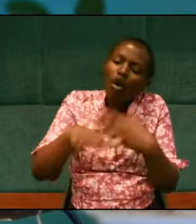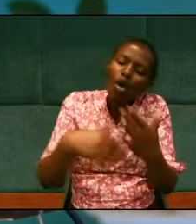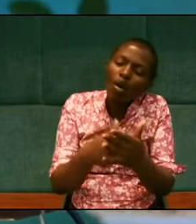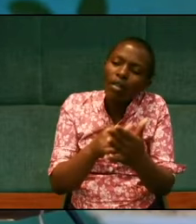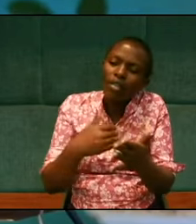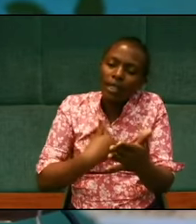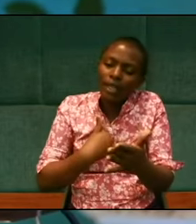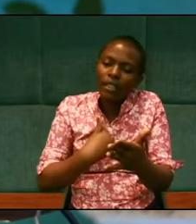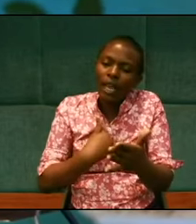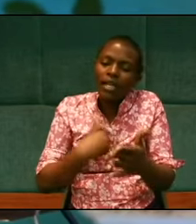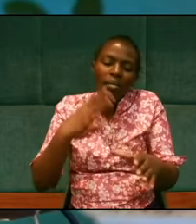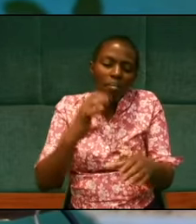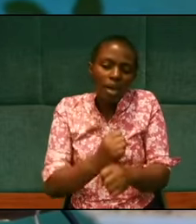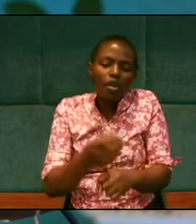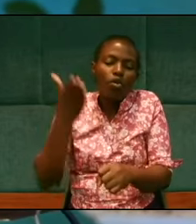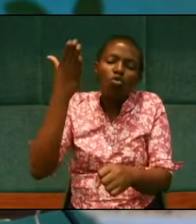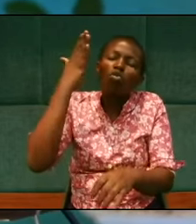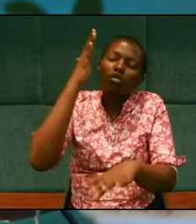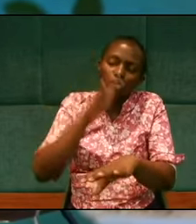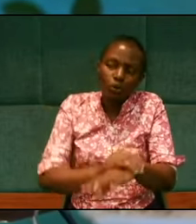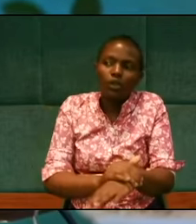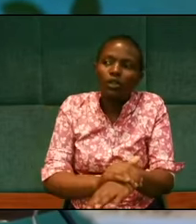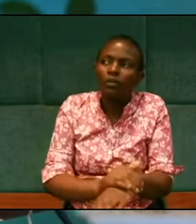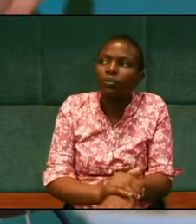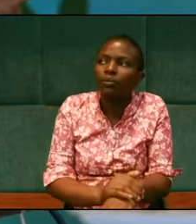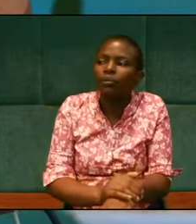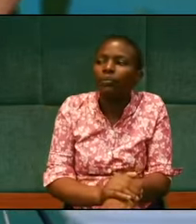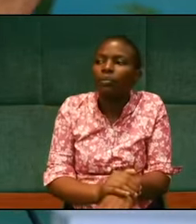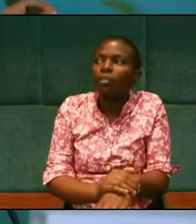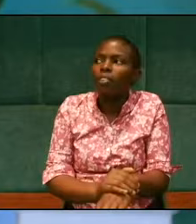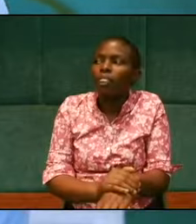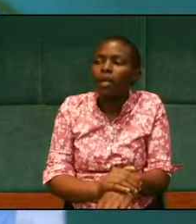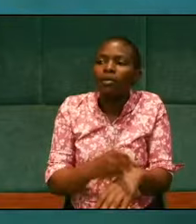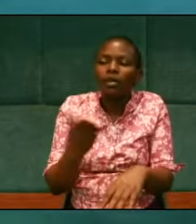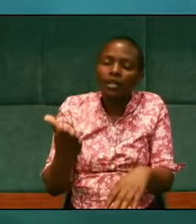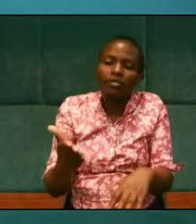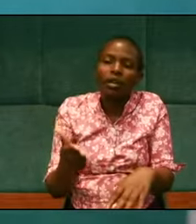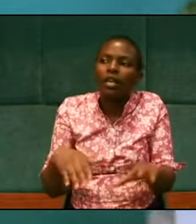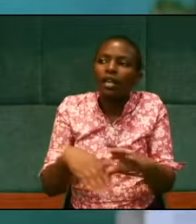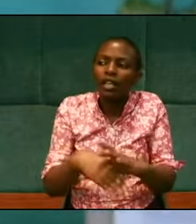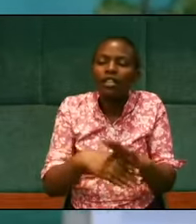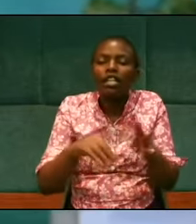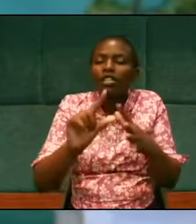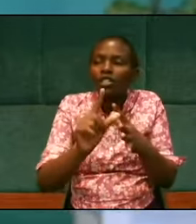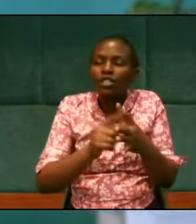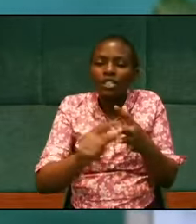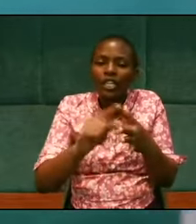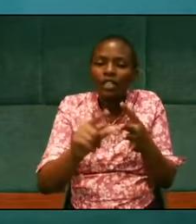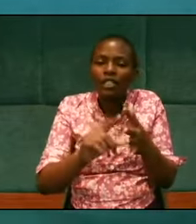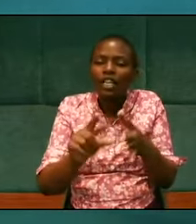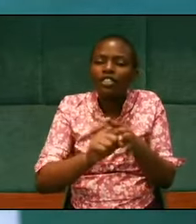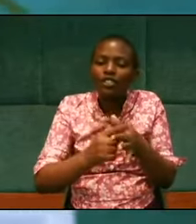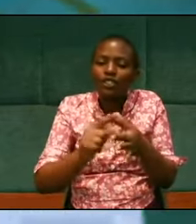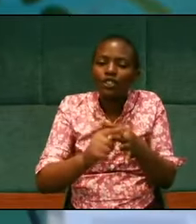perfect. Allow me to make this point. And this is going to cause a little controversy, but it is in keeping with the